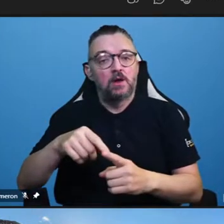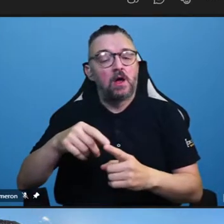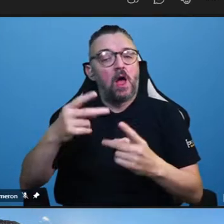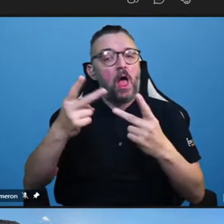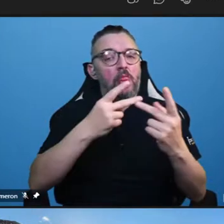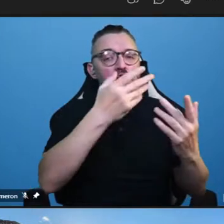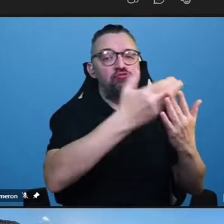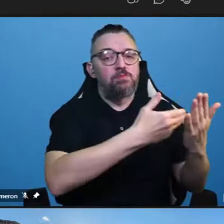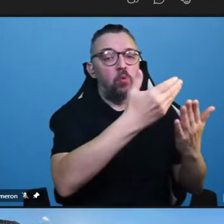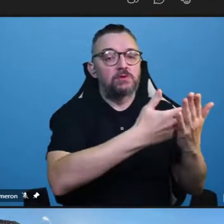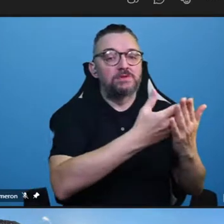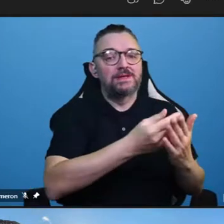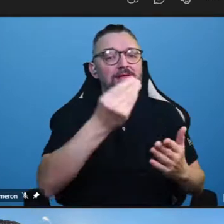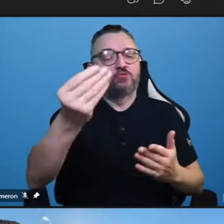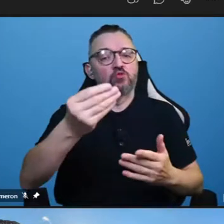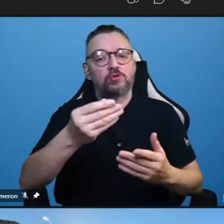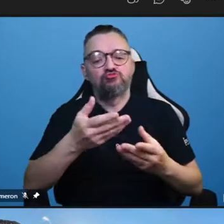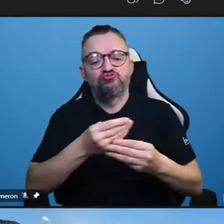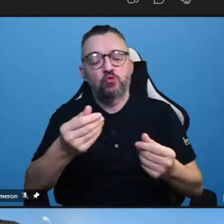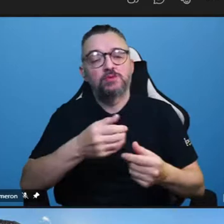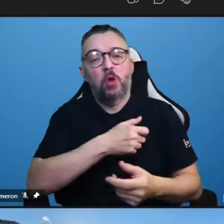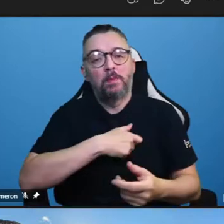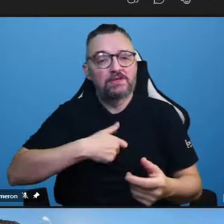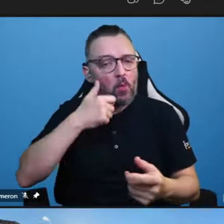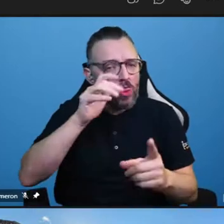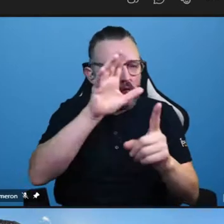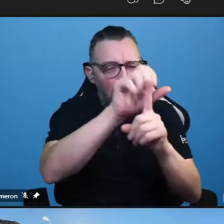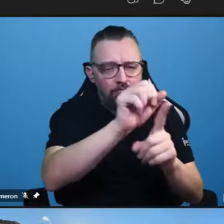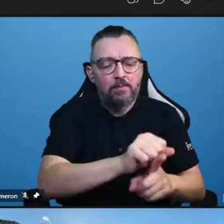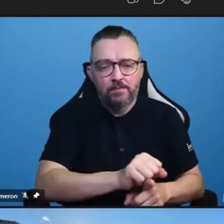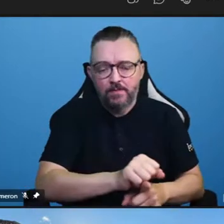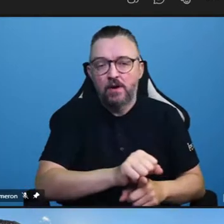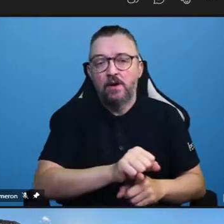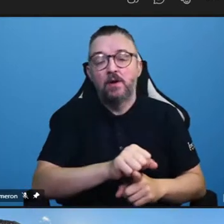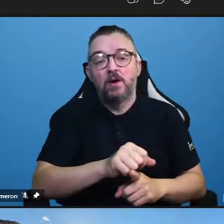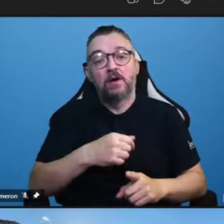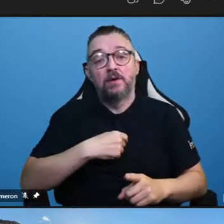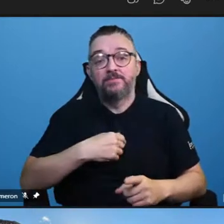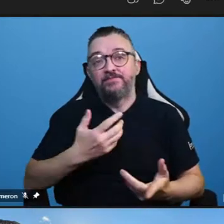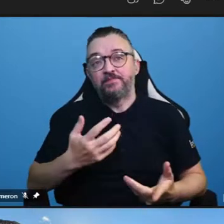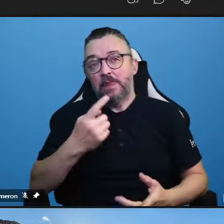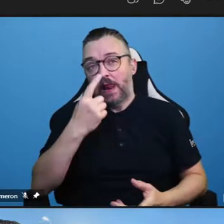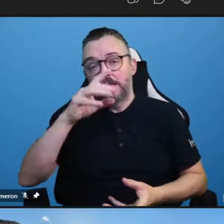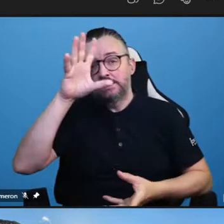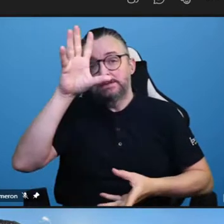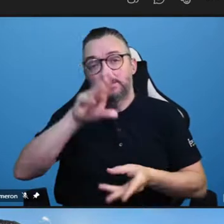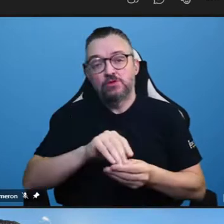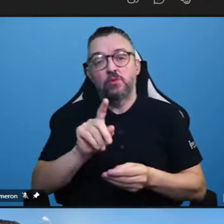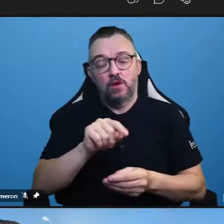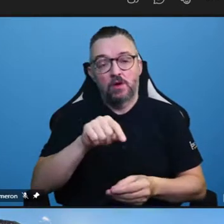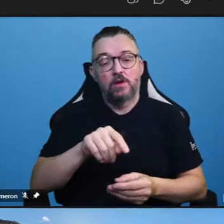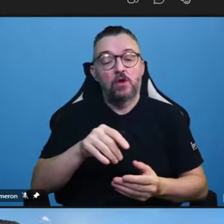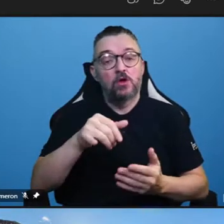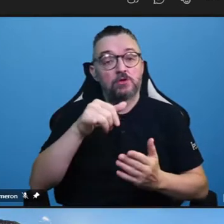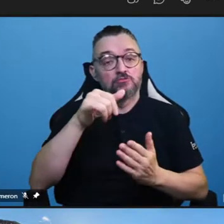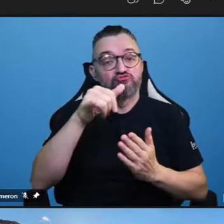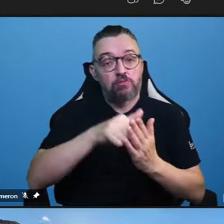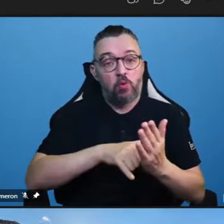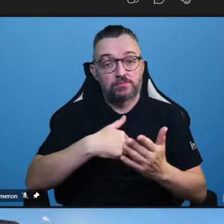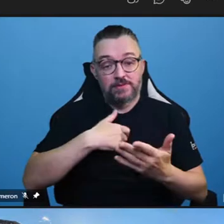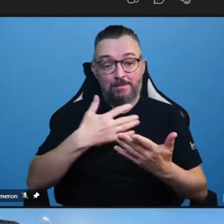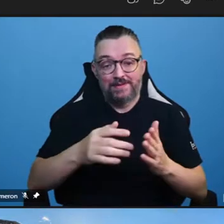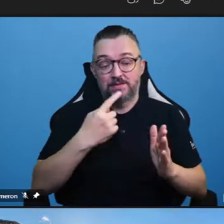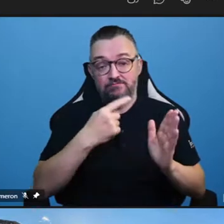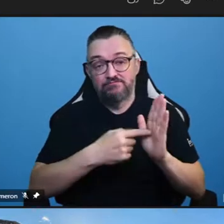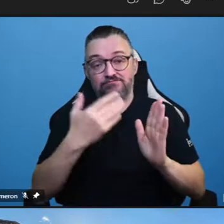to the resource committees going forward. As I said, I guess I could summarise this by saying the report that I've just presented to you didn't